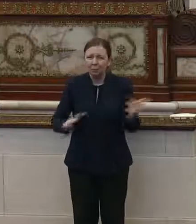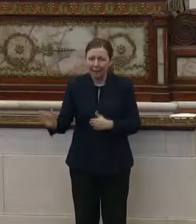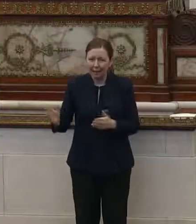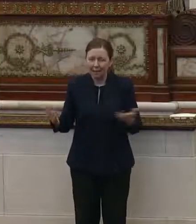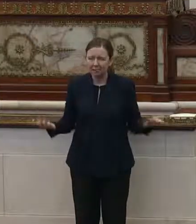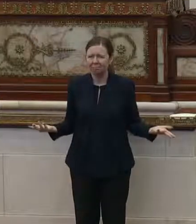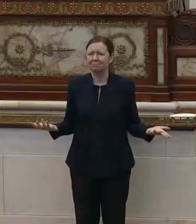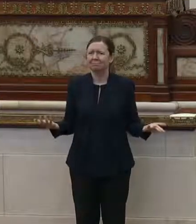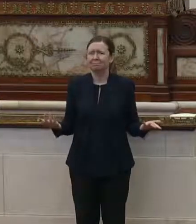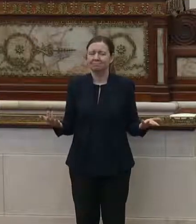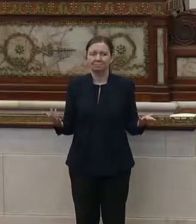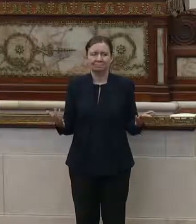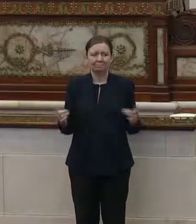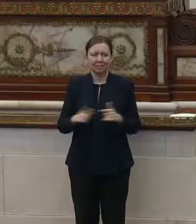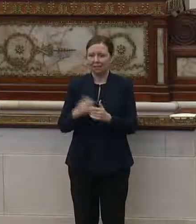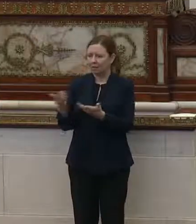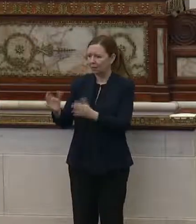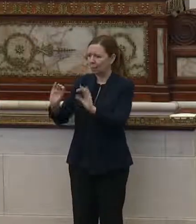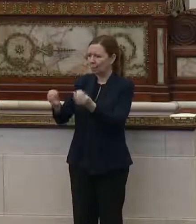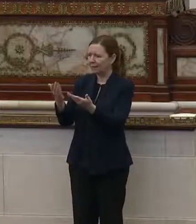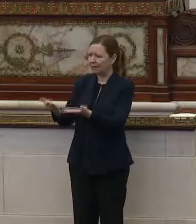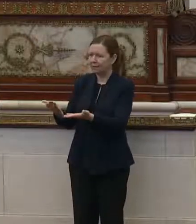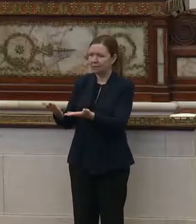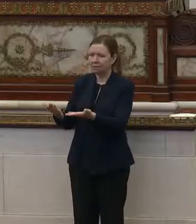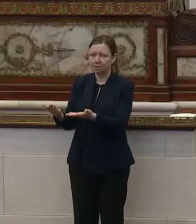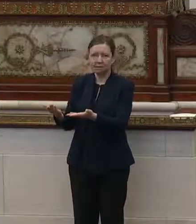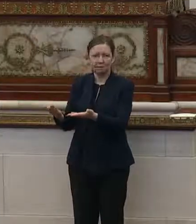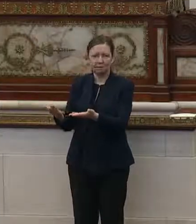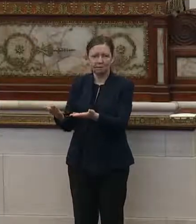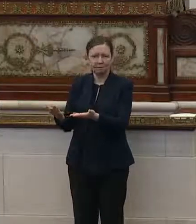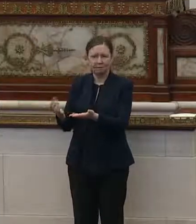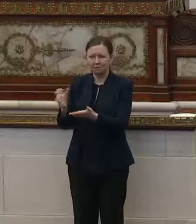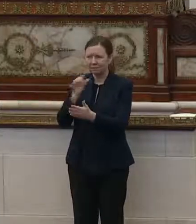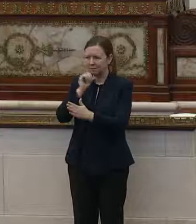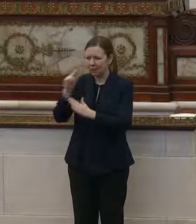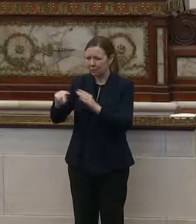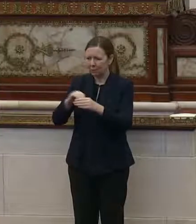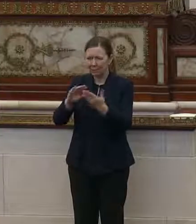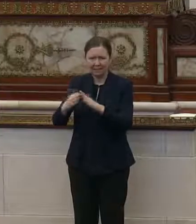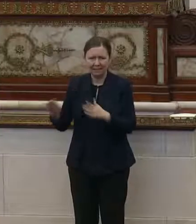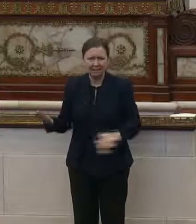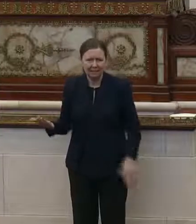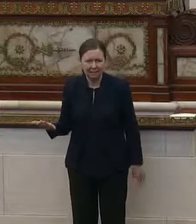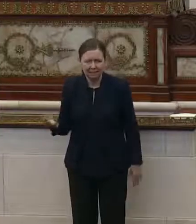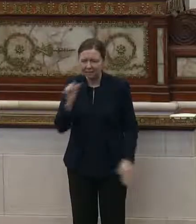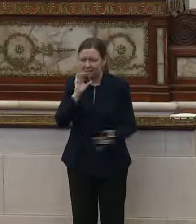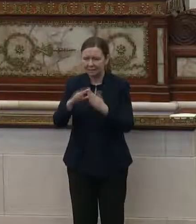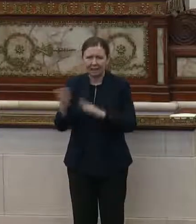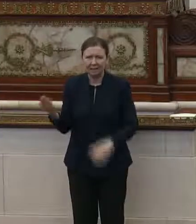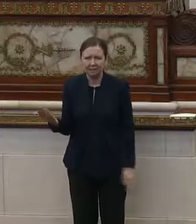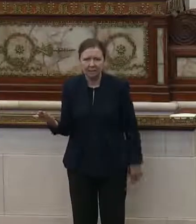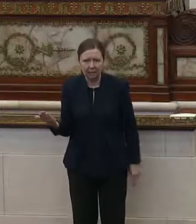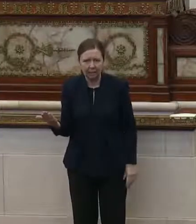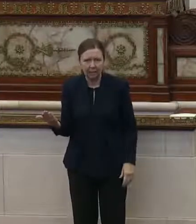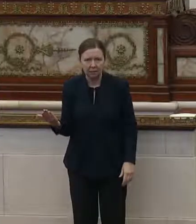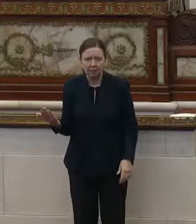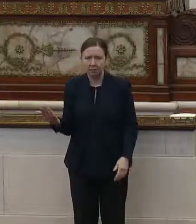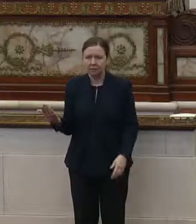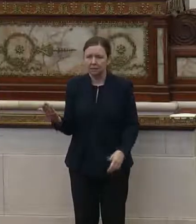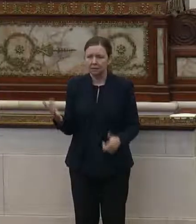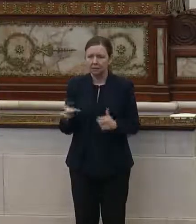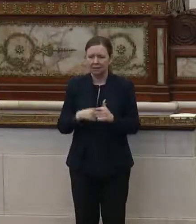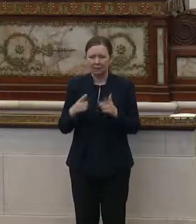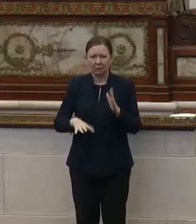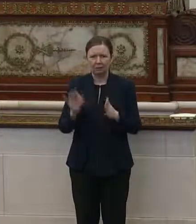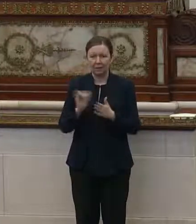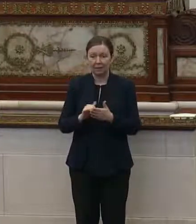We find out that this organization is not a program of the city. It's not the city. It has a city seal. And then we find